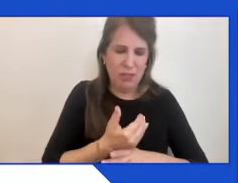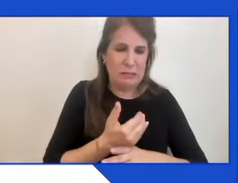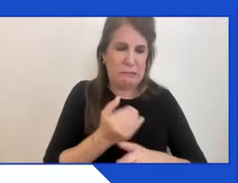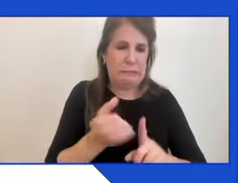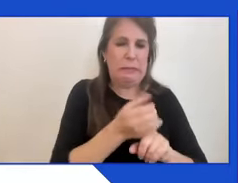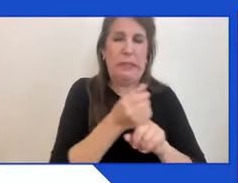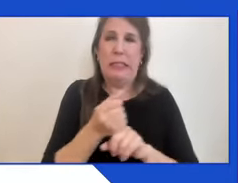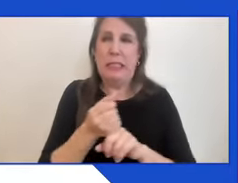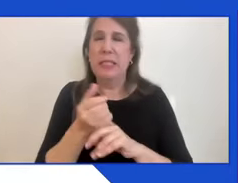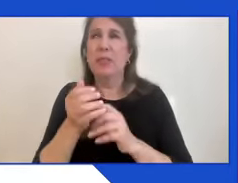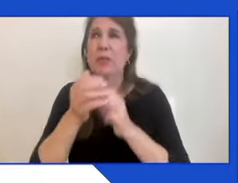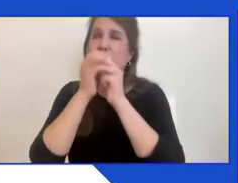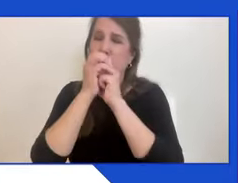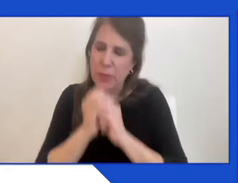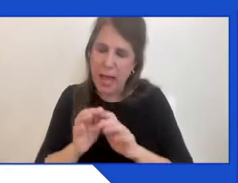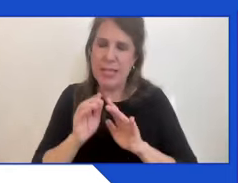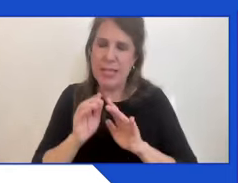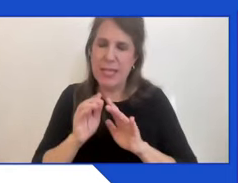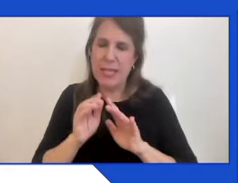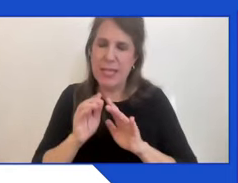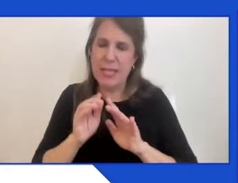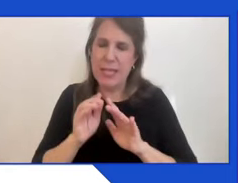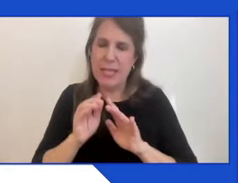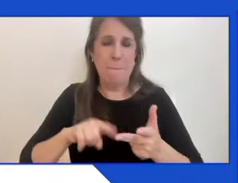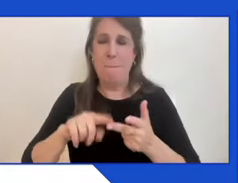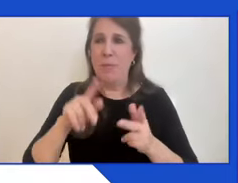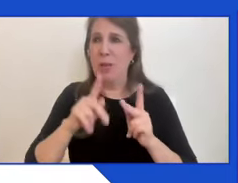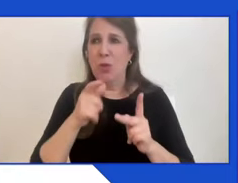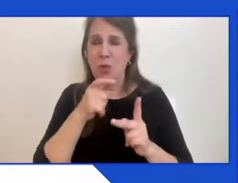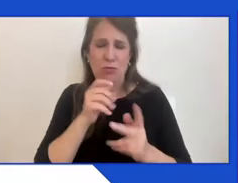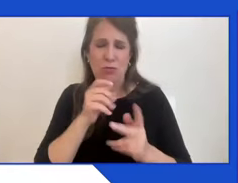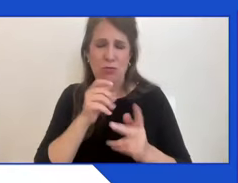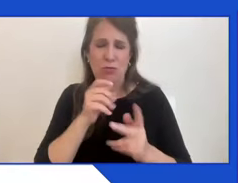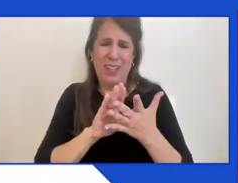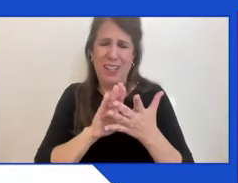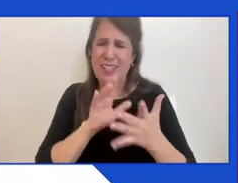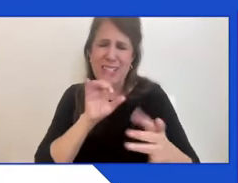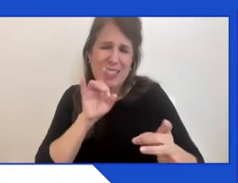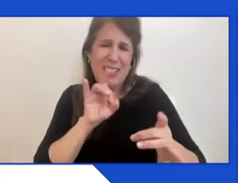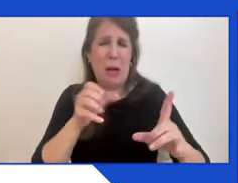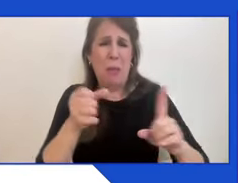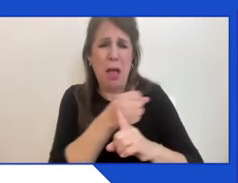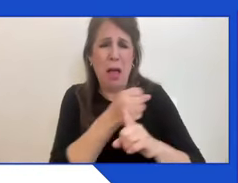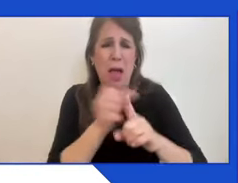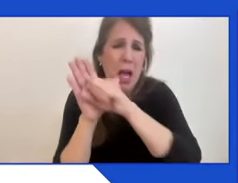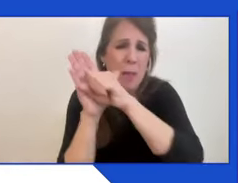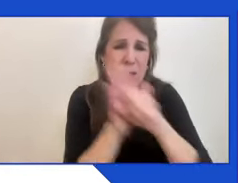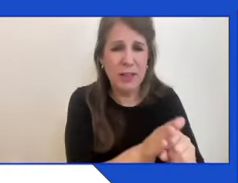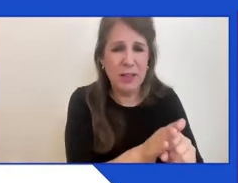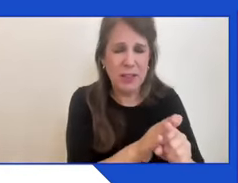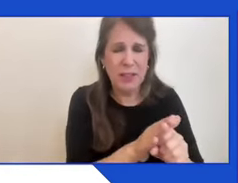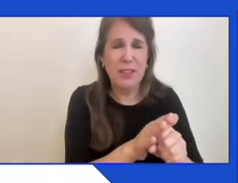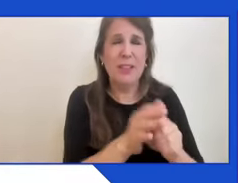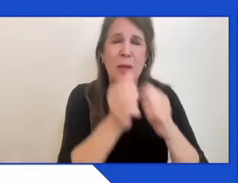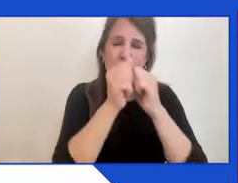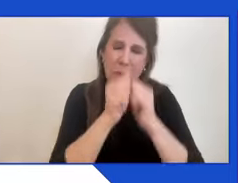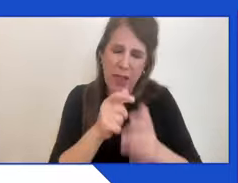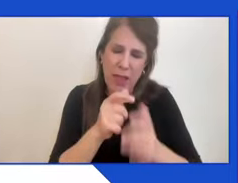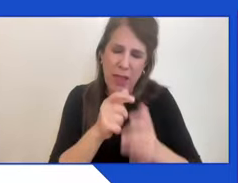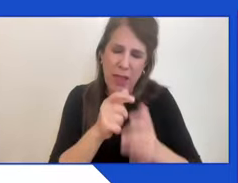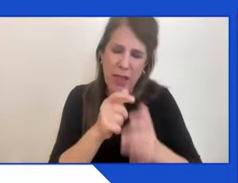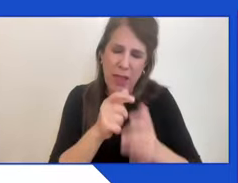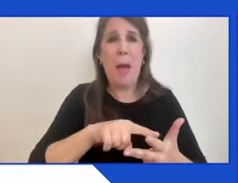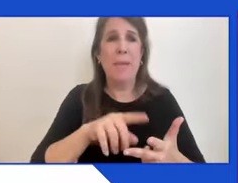facing unprecedented harassment and hostility, and those whose family members bravely serving in the